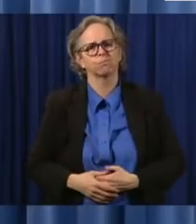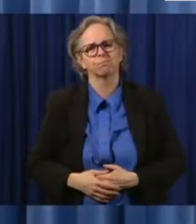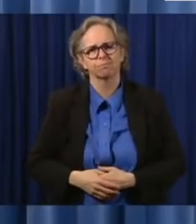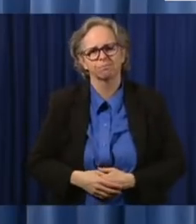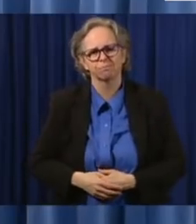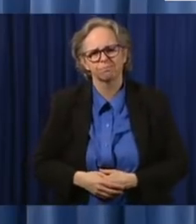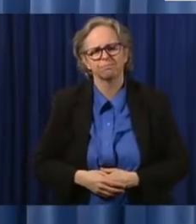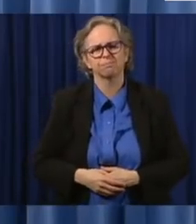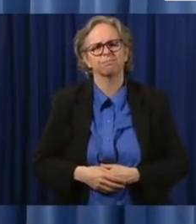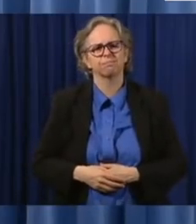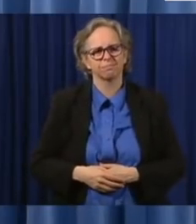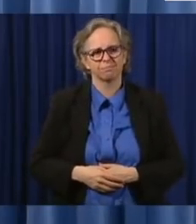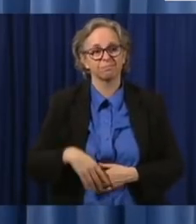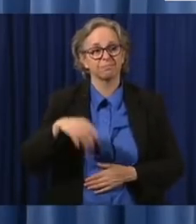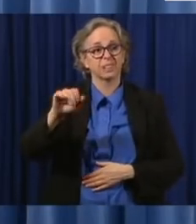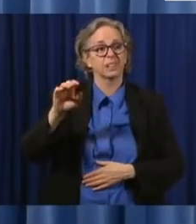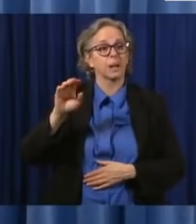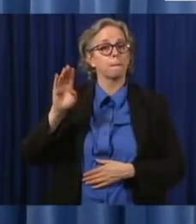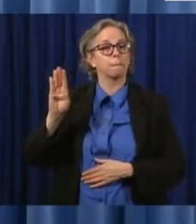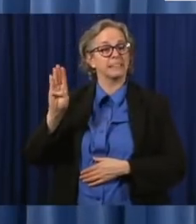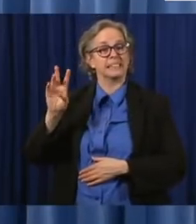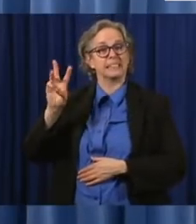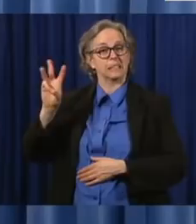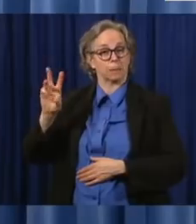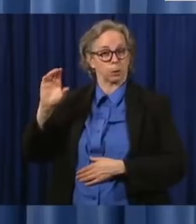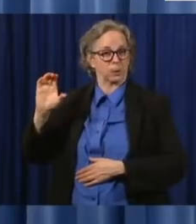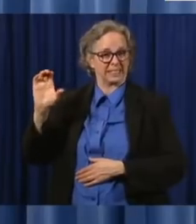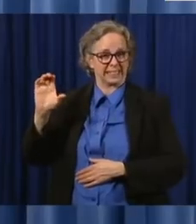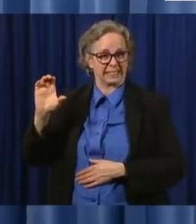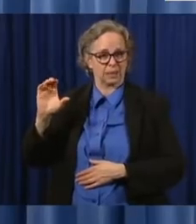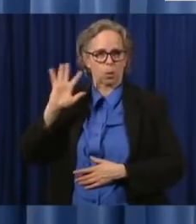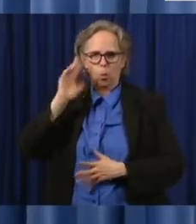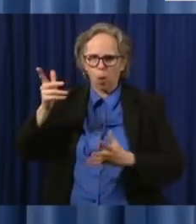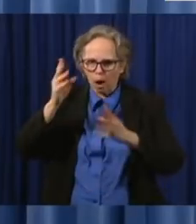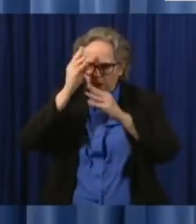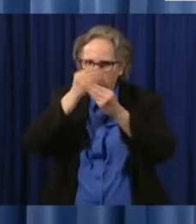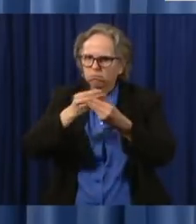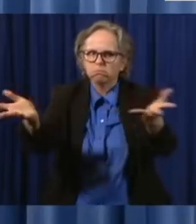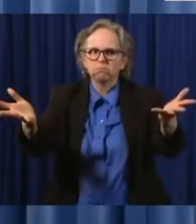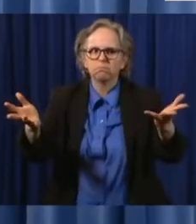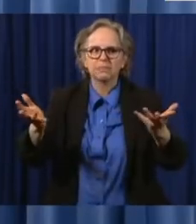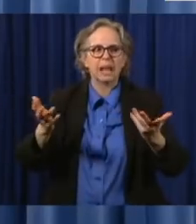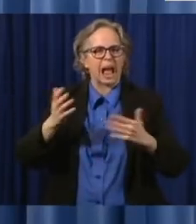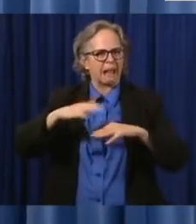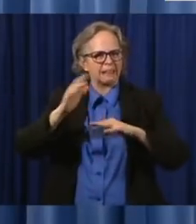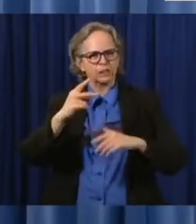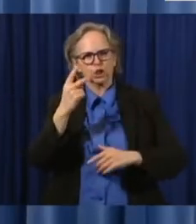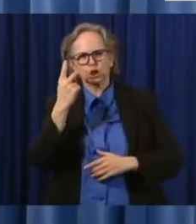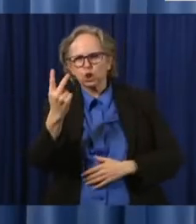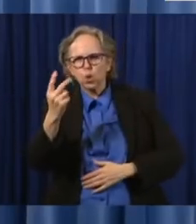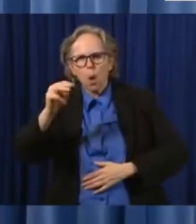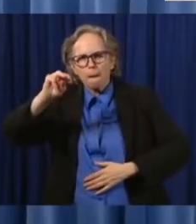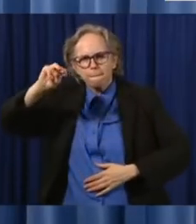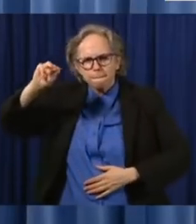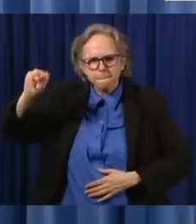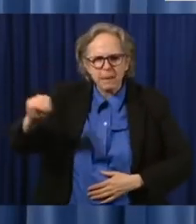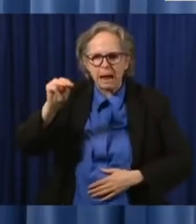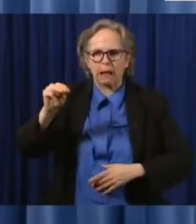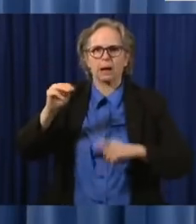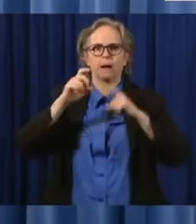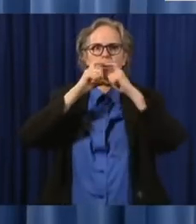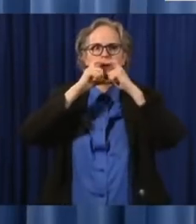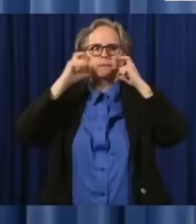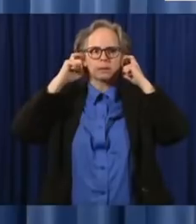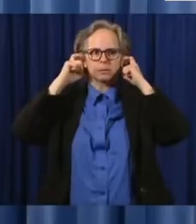BWC will begin distributing at least 2 million face coverings to Ohio employers who are covered